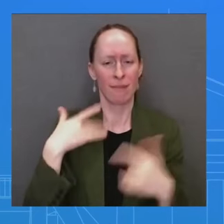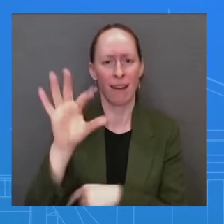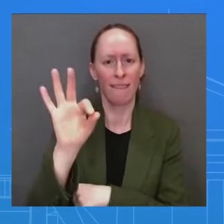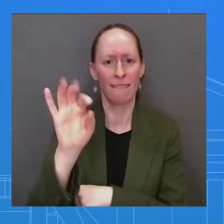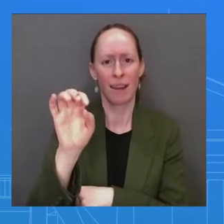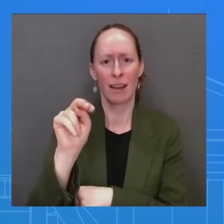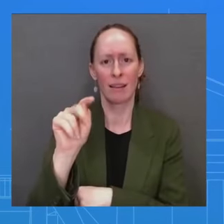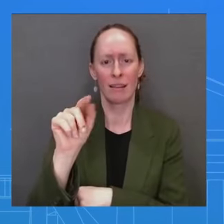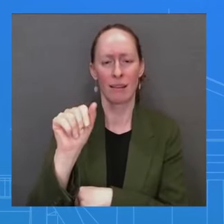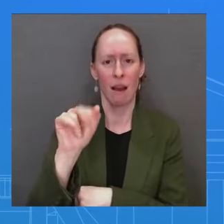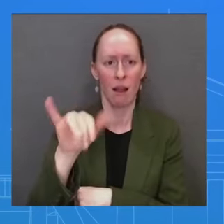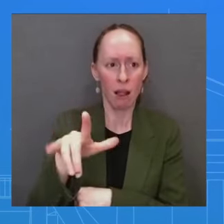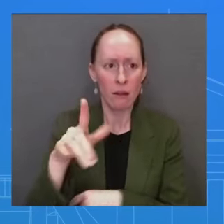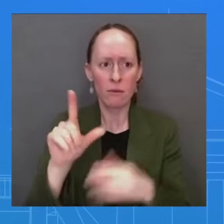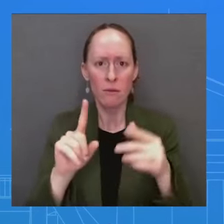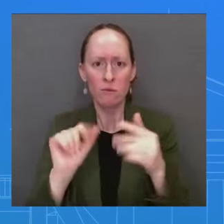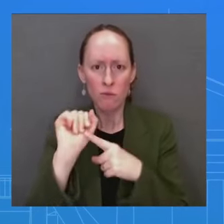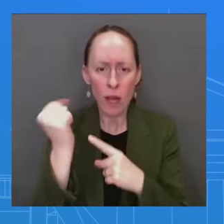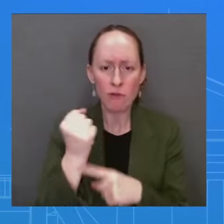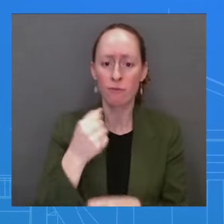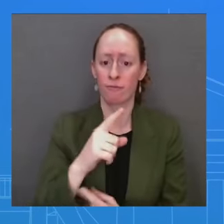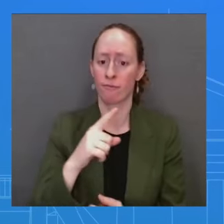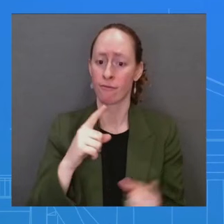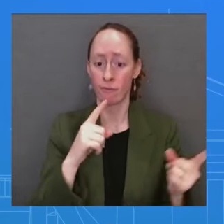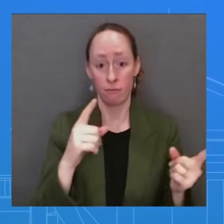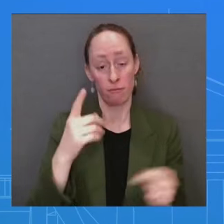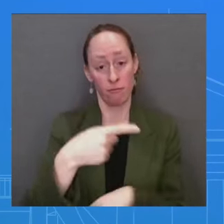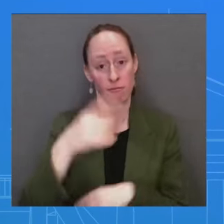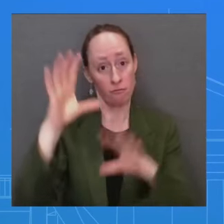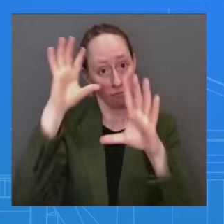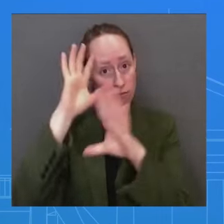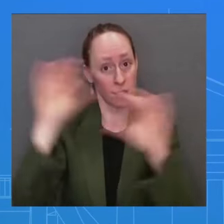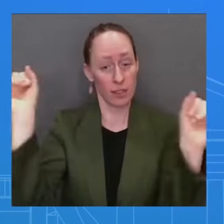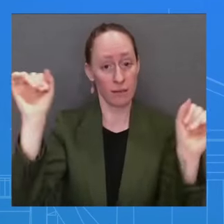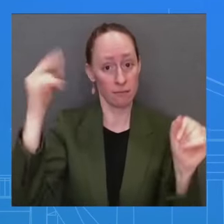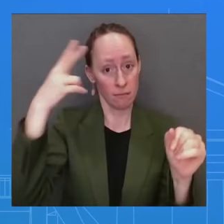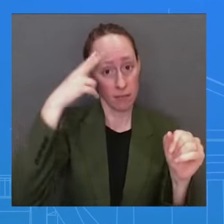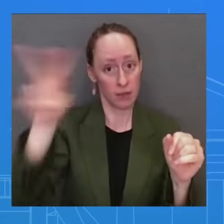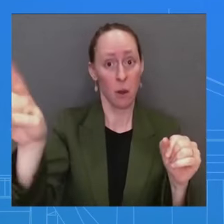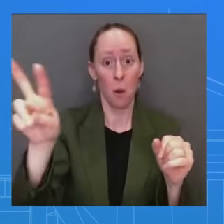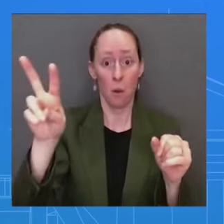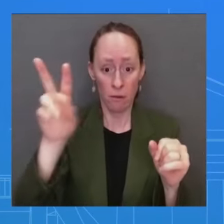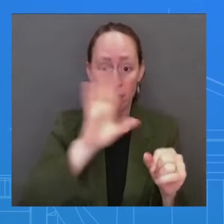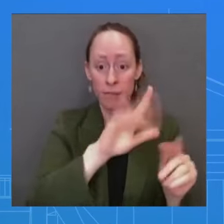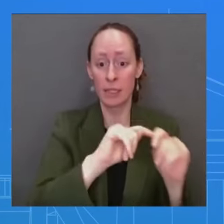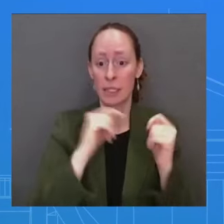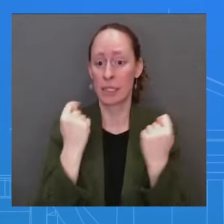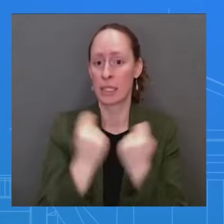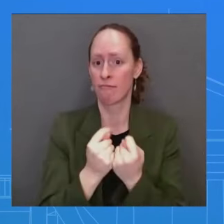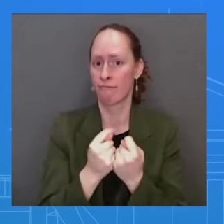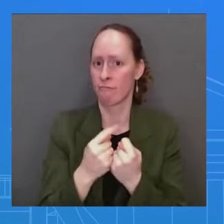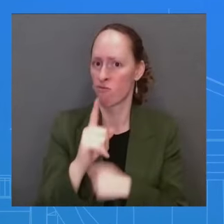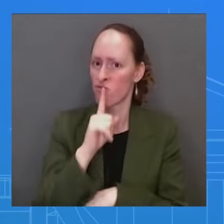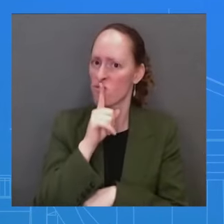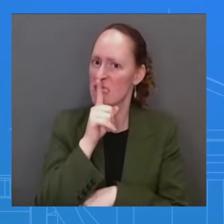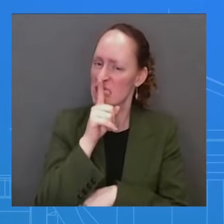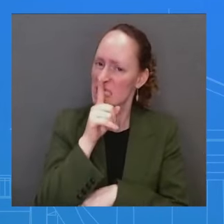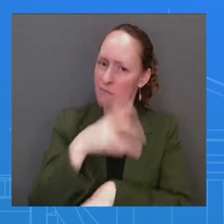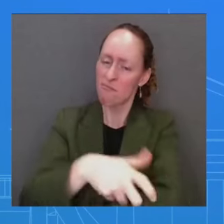the President of Mexico and his team have taken significant efforts that they are putting